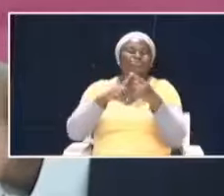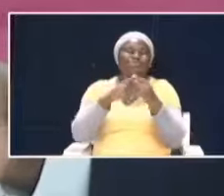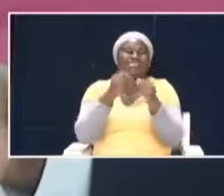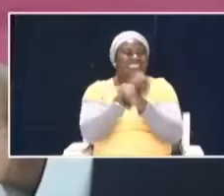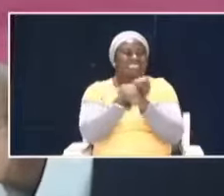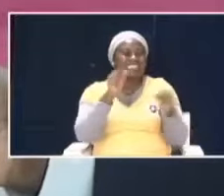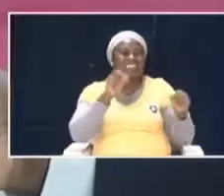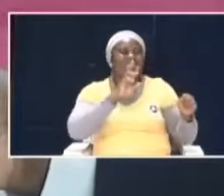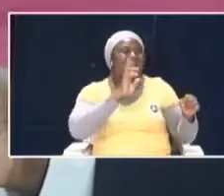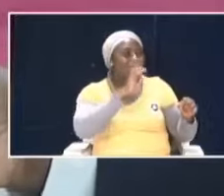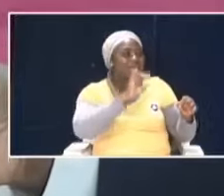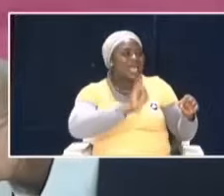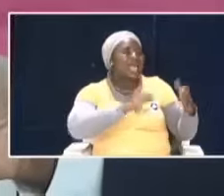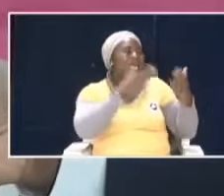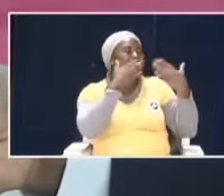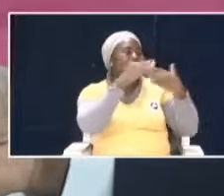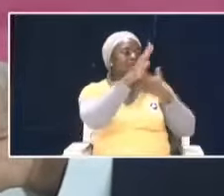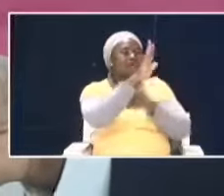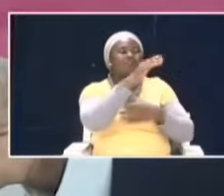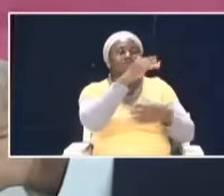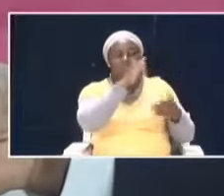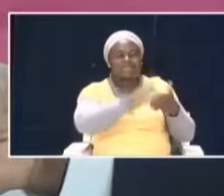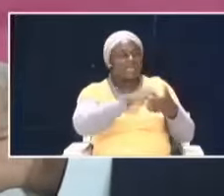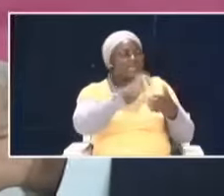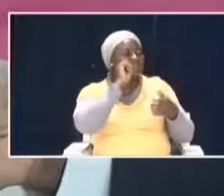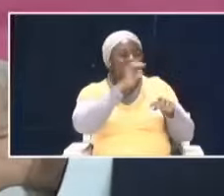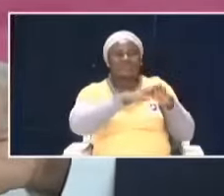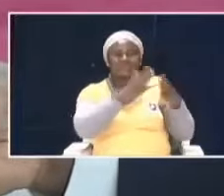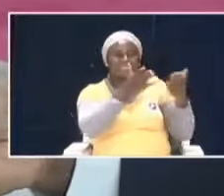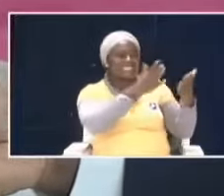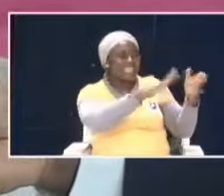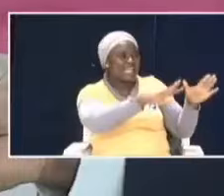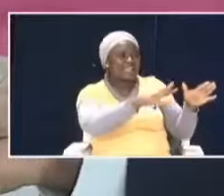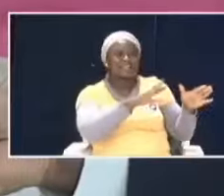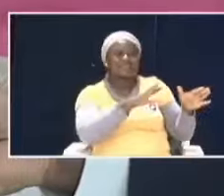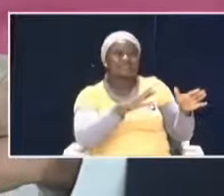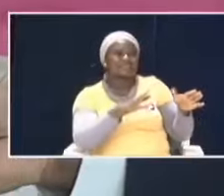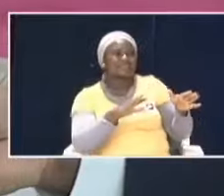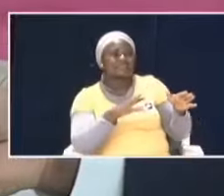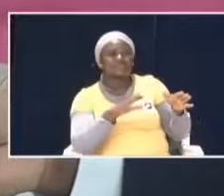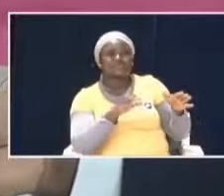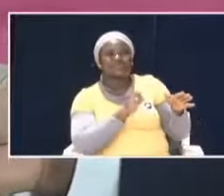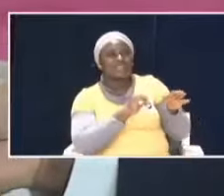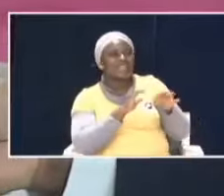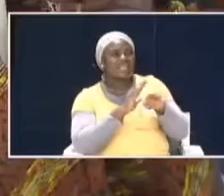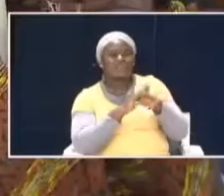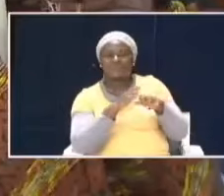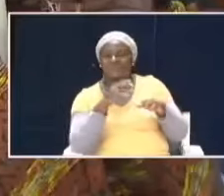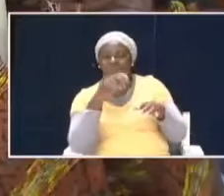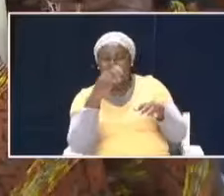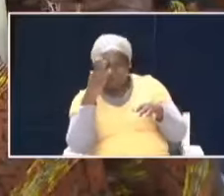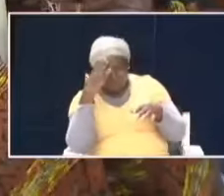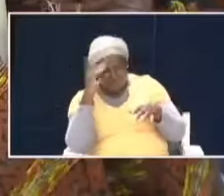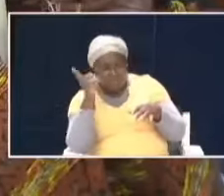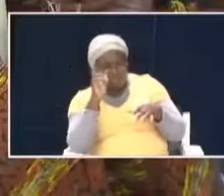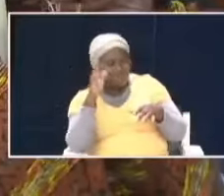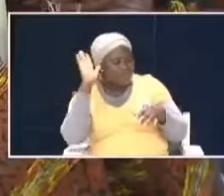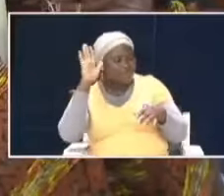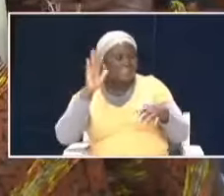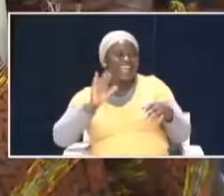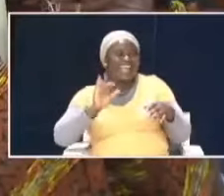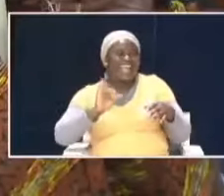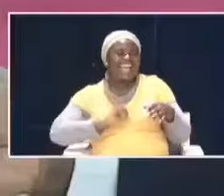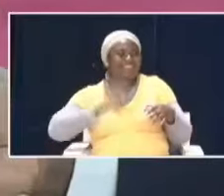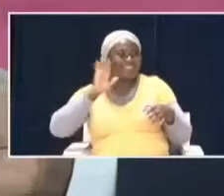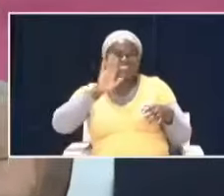didn't die like that. His people is from Bayesta. I don't know where I would have been by now, but I